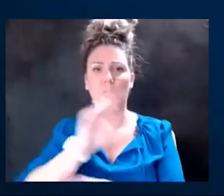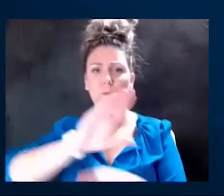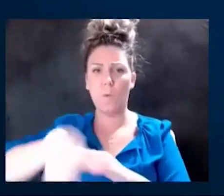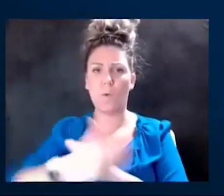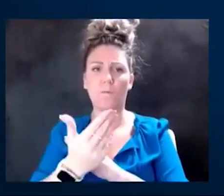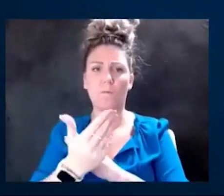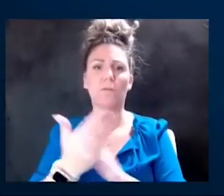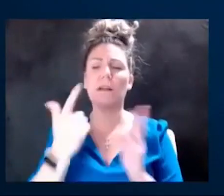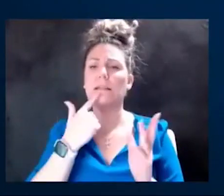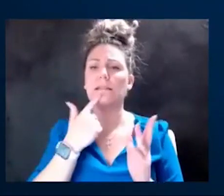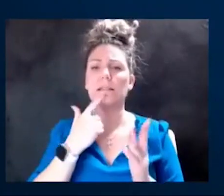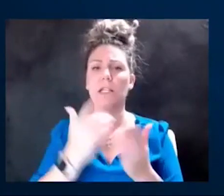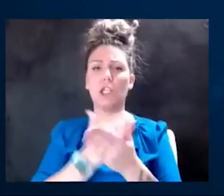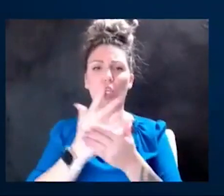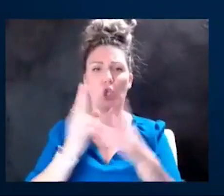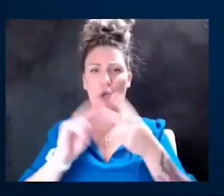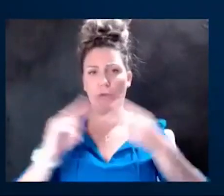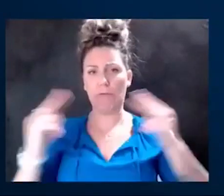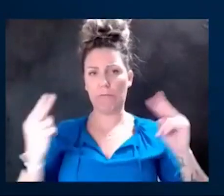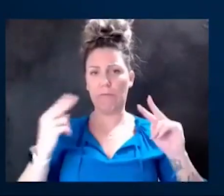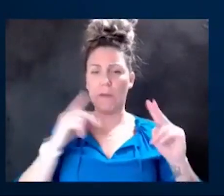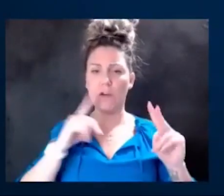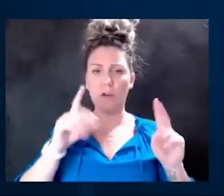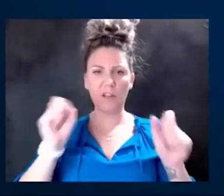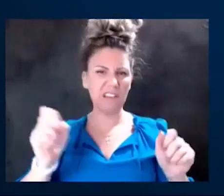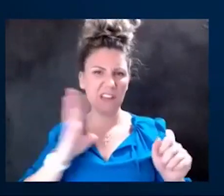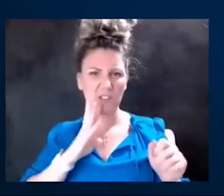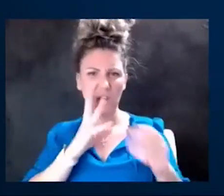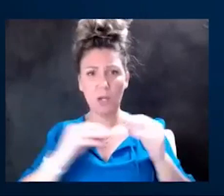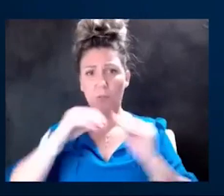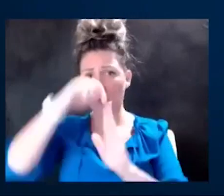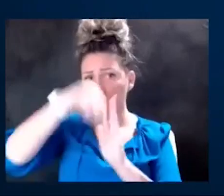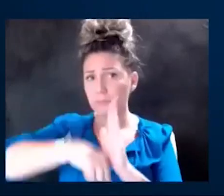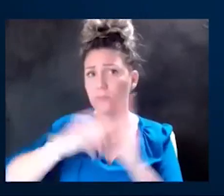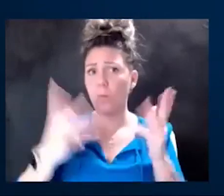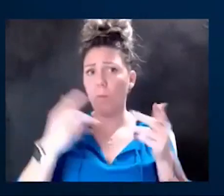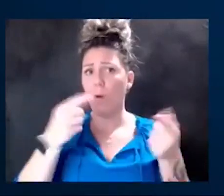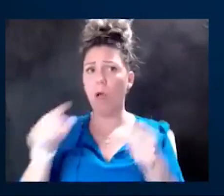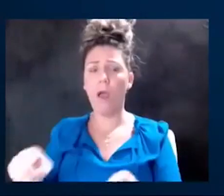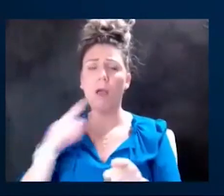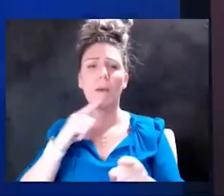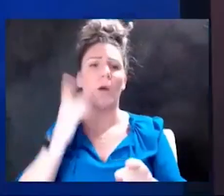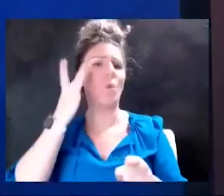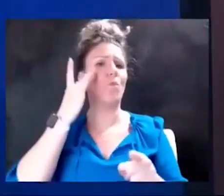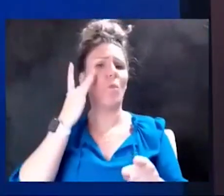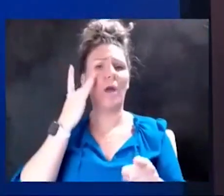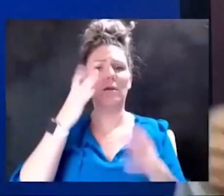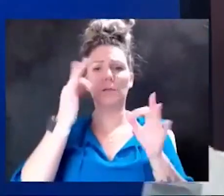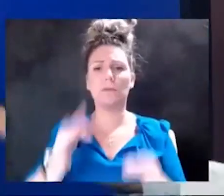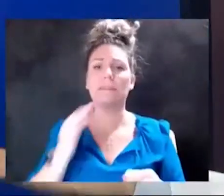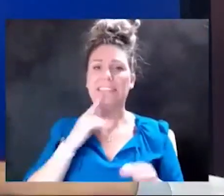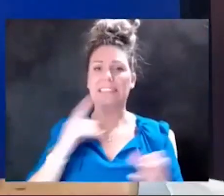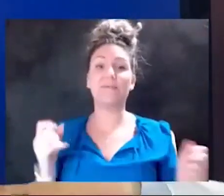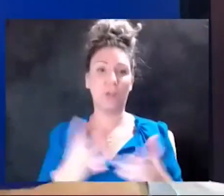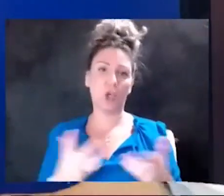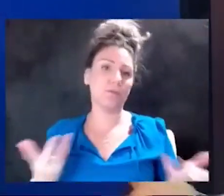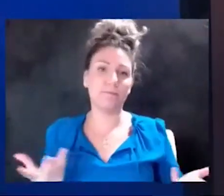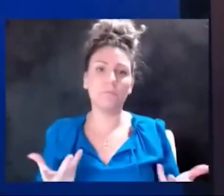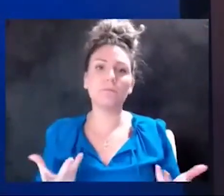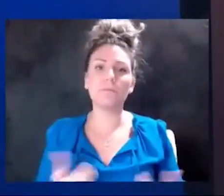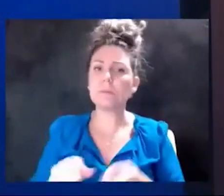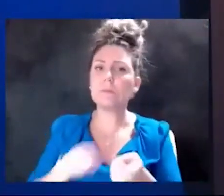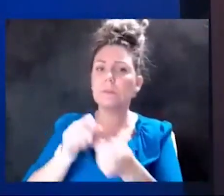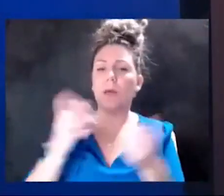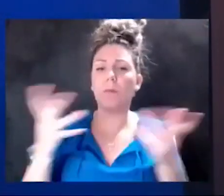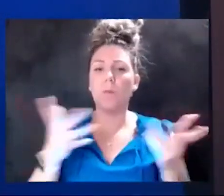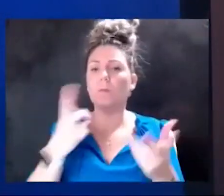new variant. Could you speak more to that, what you think's driving it and what you think we're going to see? Yeah, I think it's the fear. It's just exactly what we talked about at the kickoff of the program